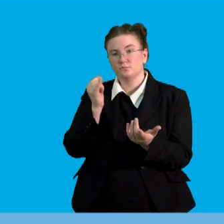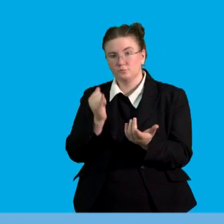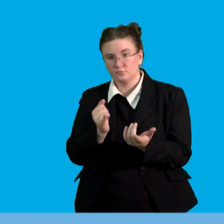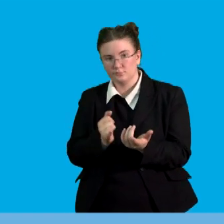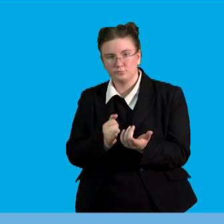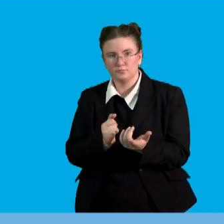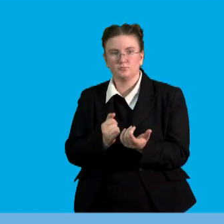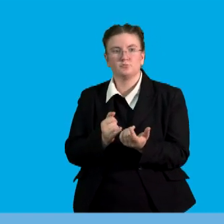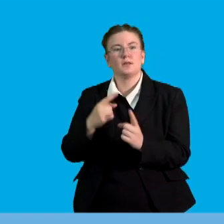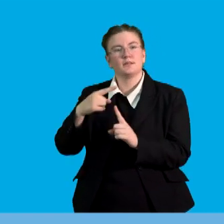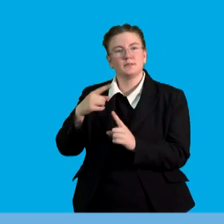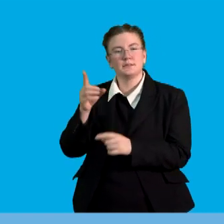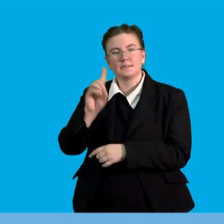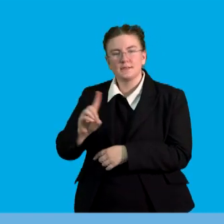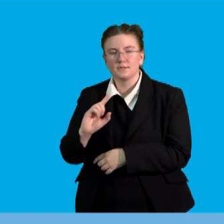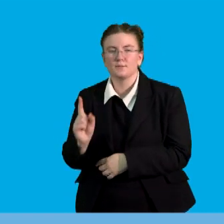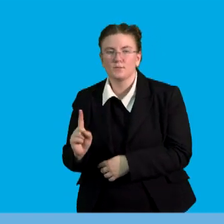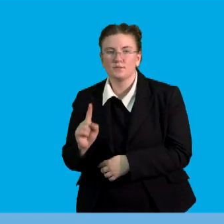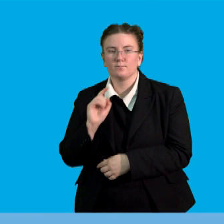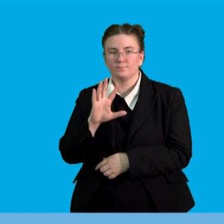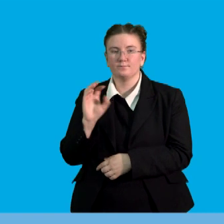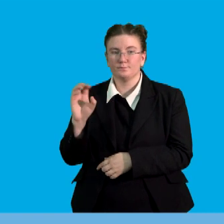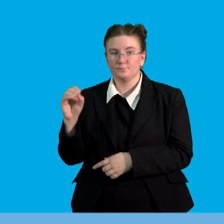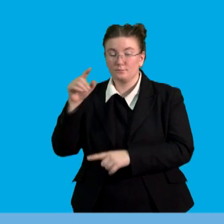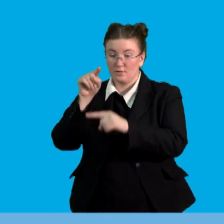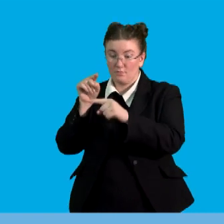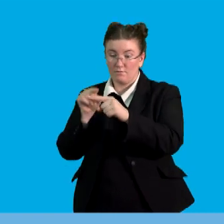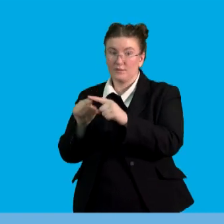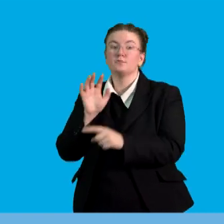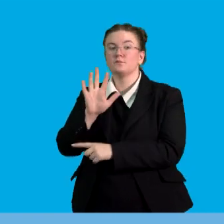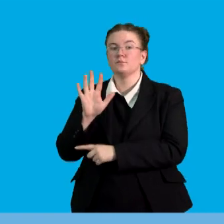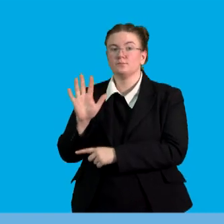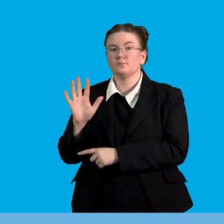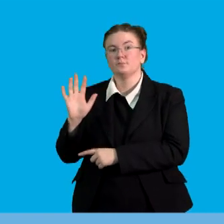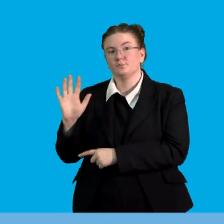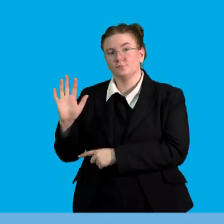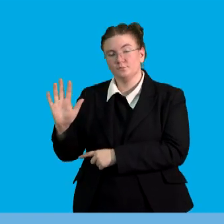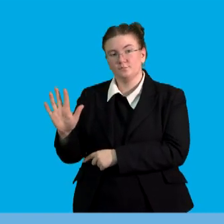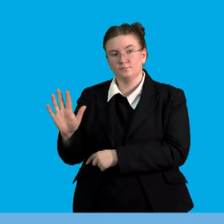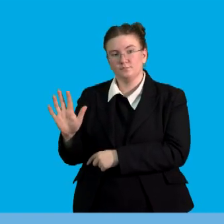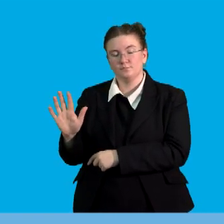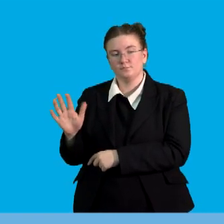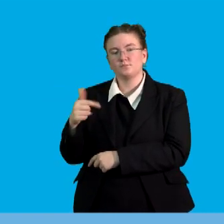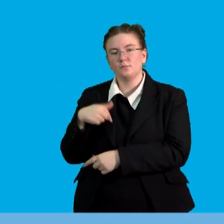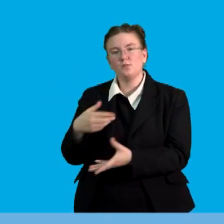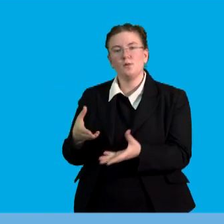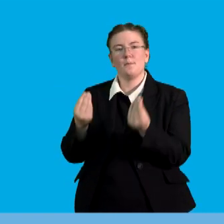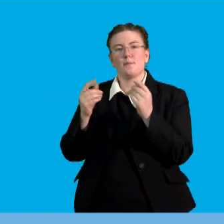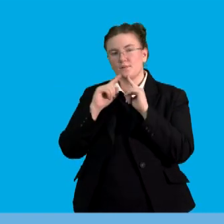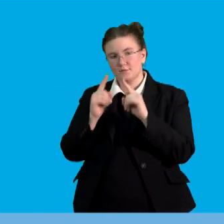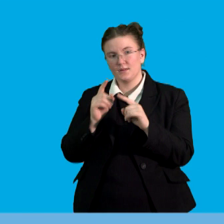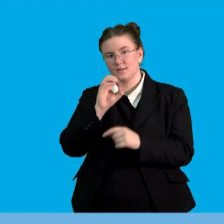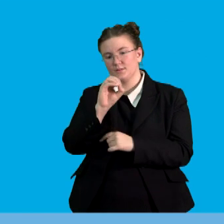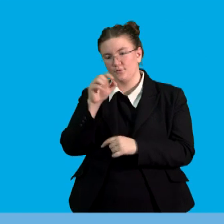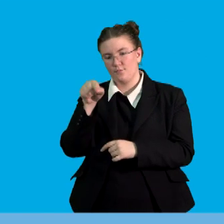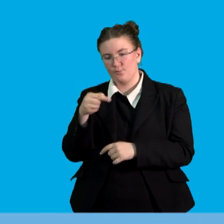to check how much density that is going to be giving us. So 500 divided by 555, we